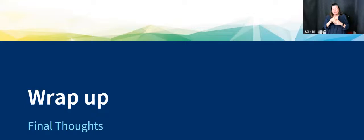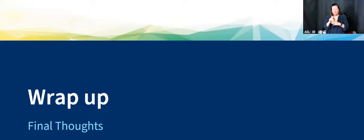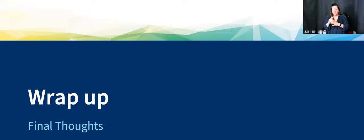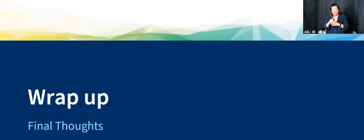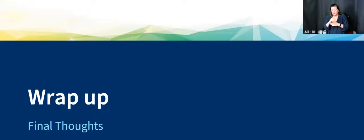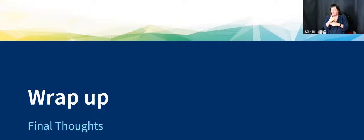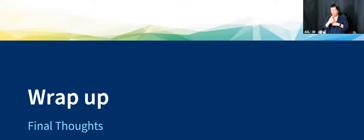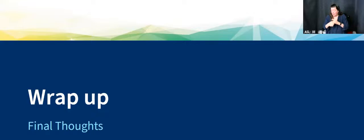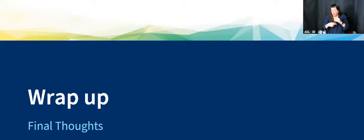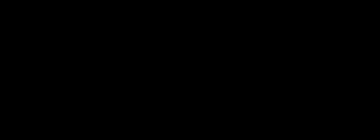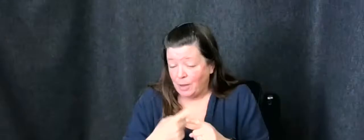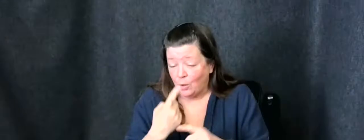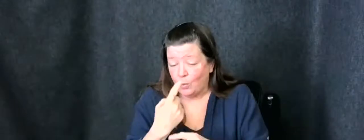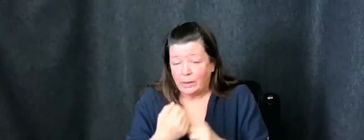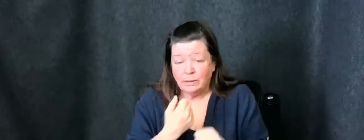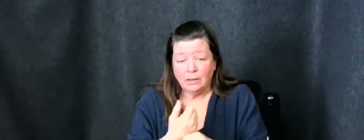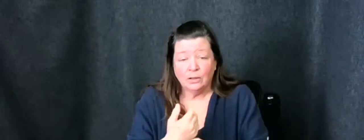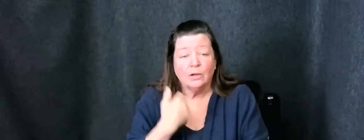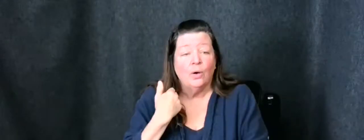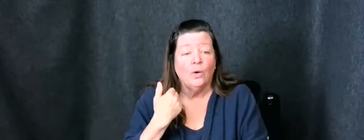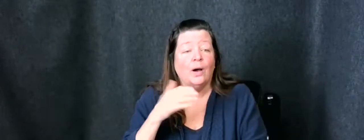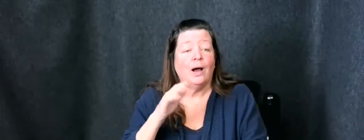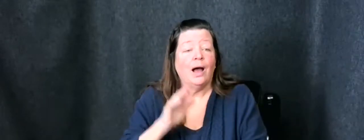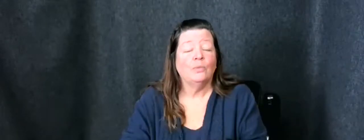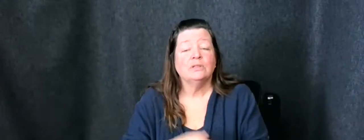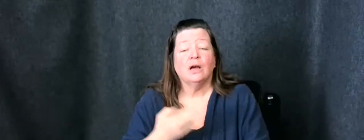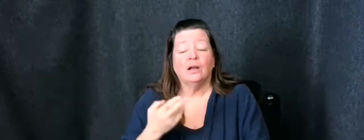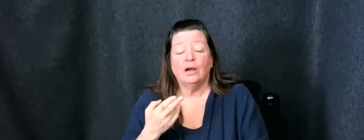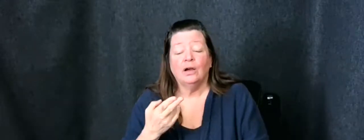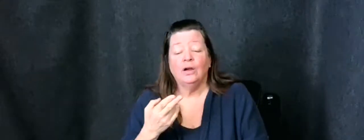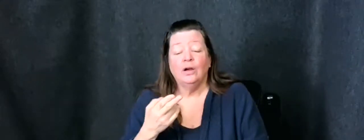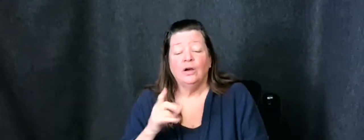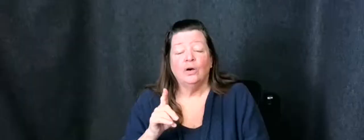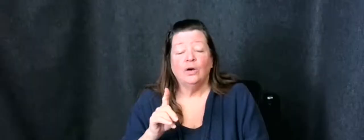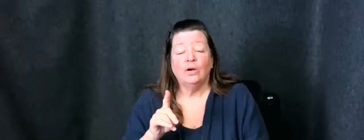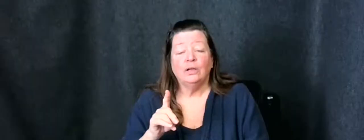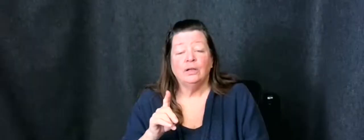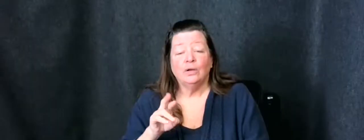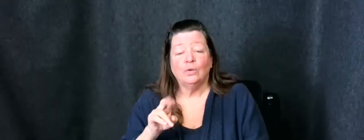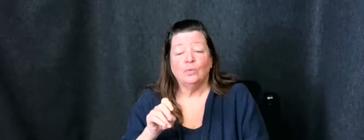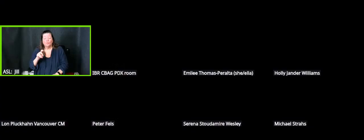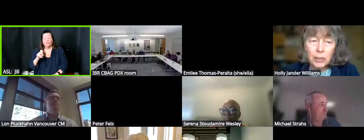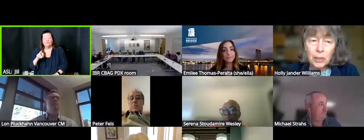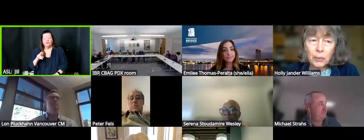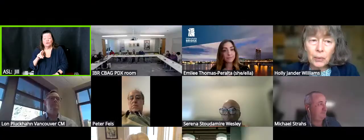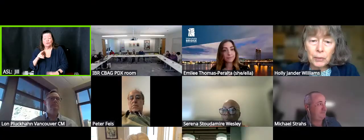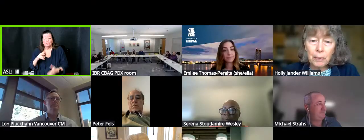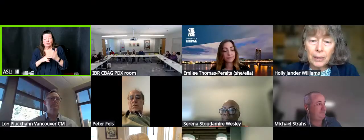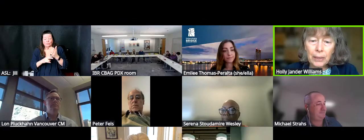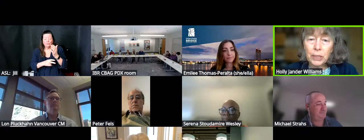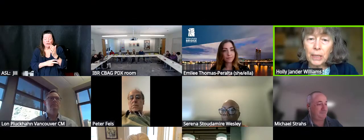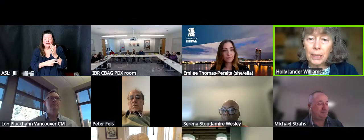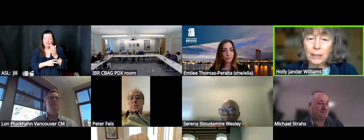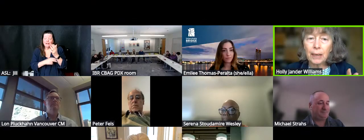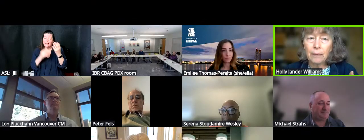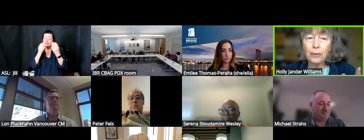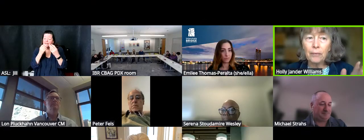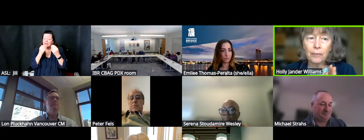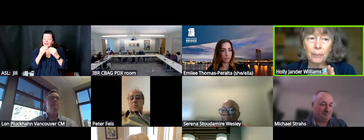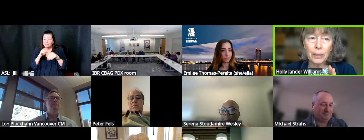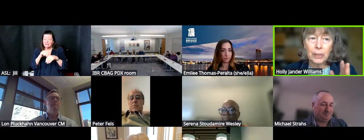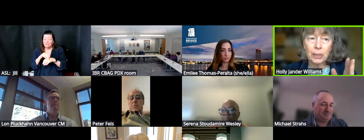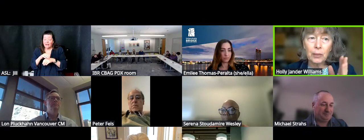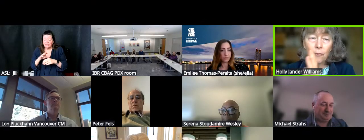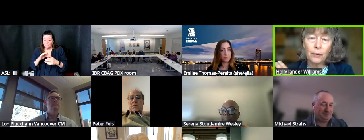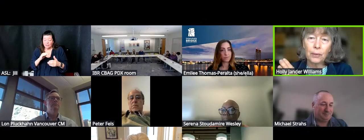I served on a Hood River Bridge Aesthetics Advisory Committee. So it was my understanding that the Hood